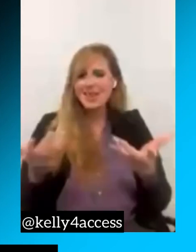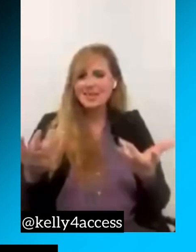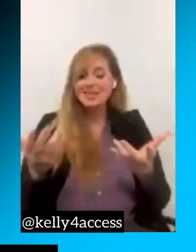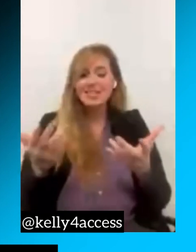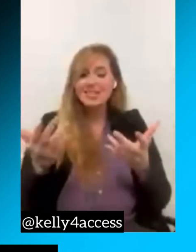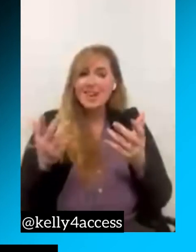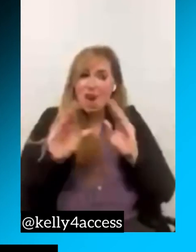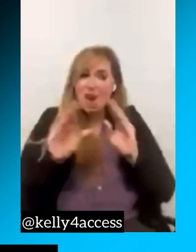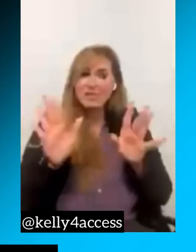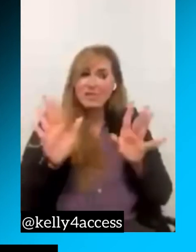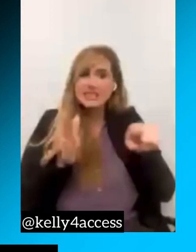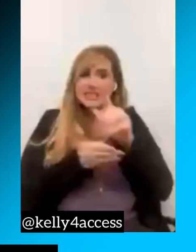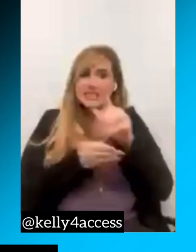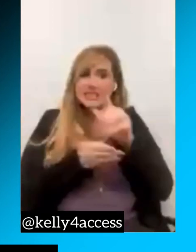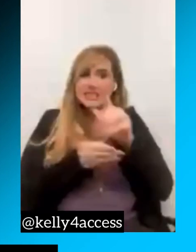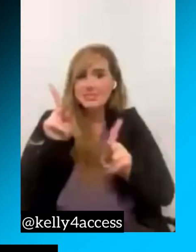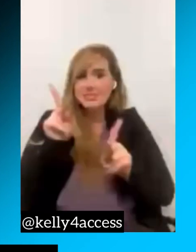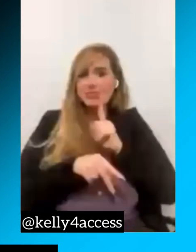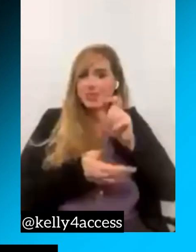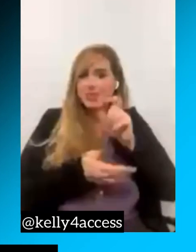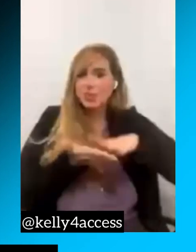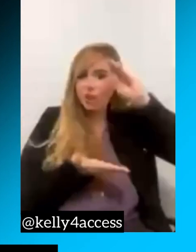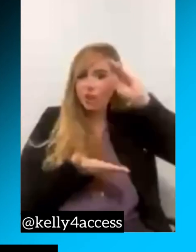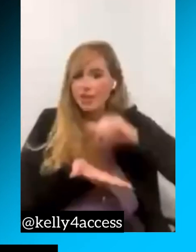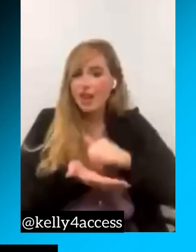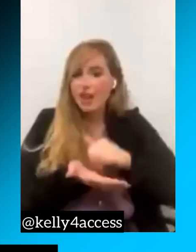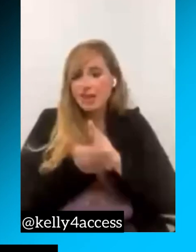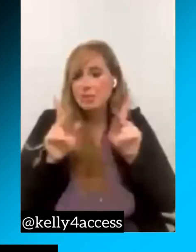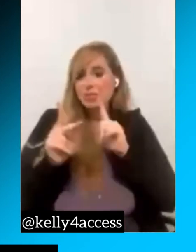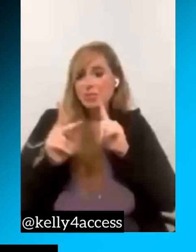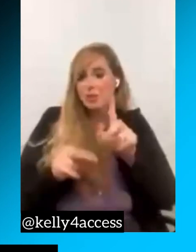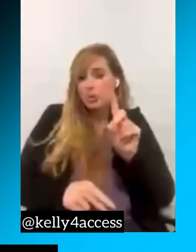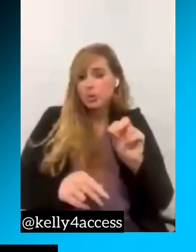learn this. Like, it's not just obvious.